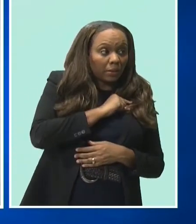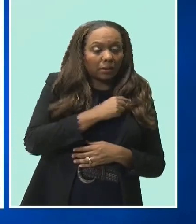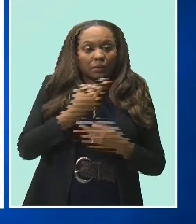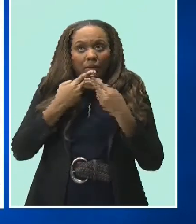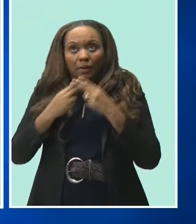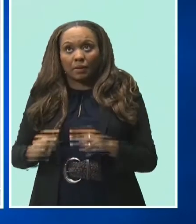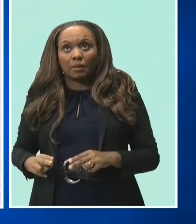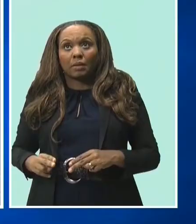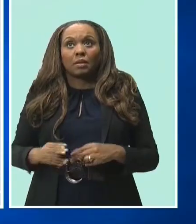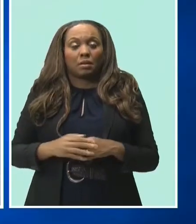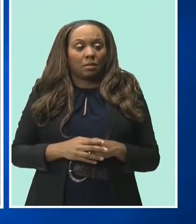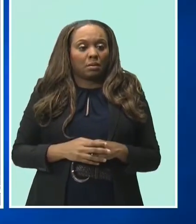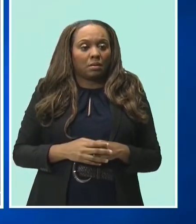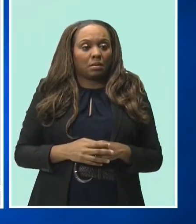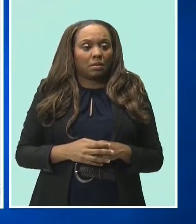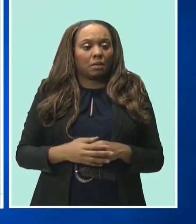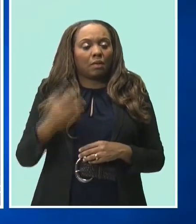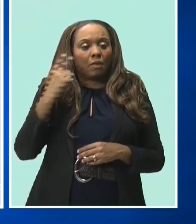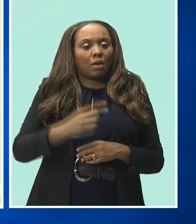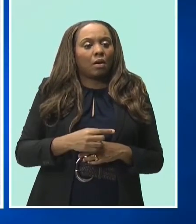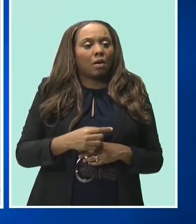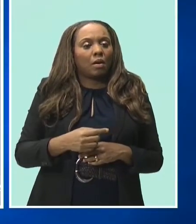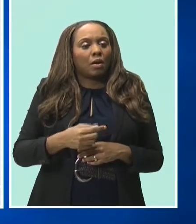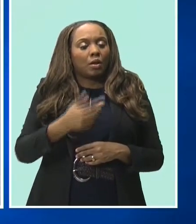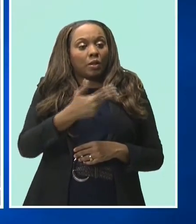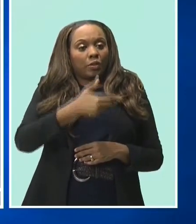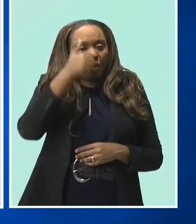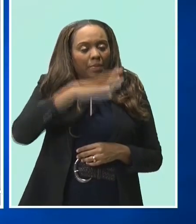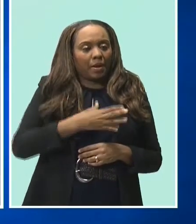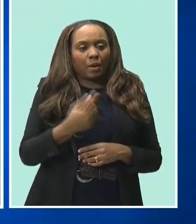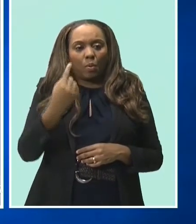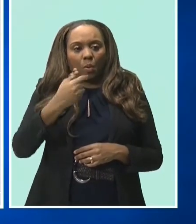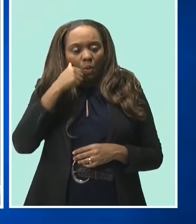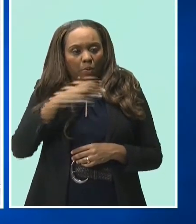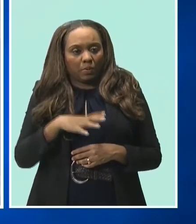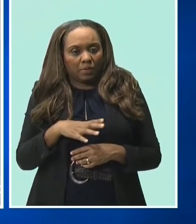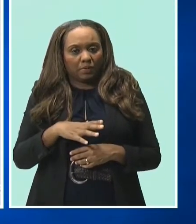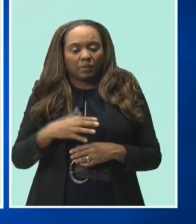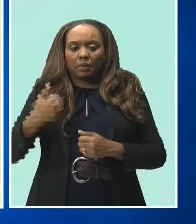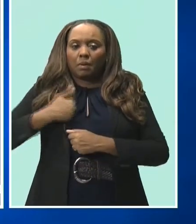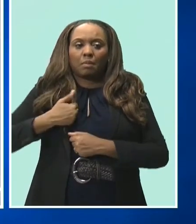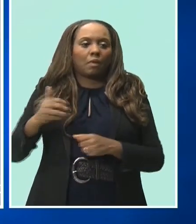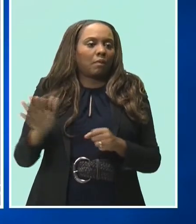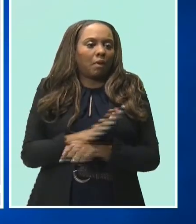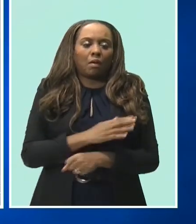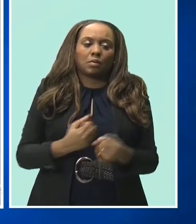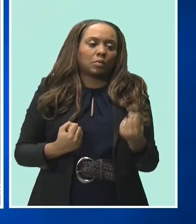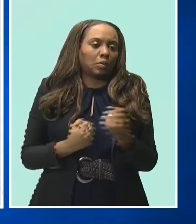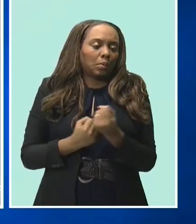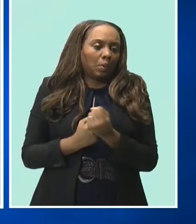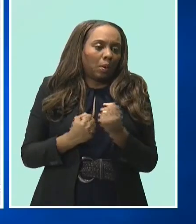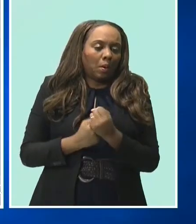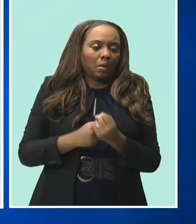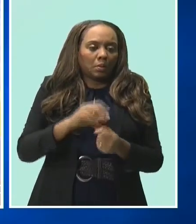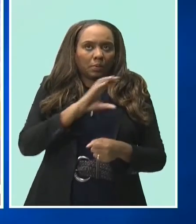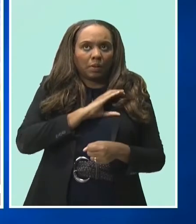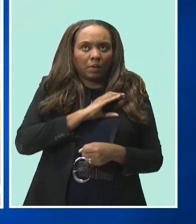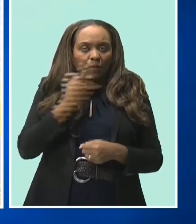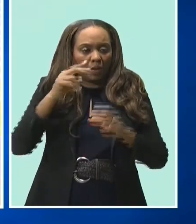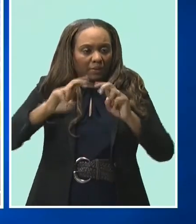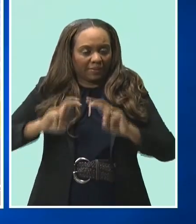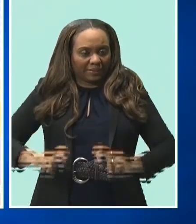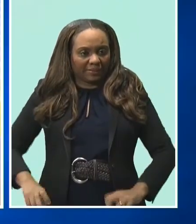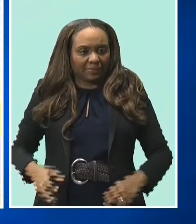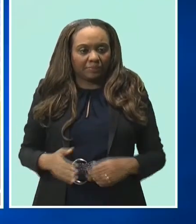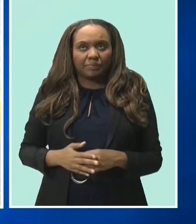1 woman. Chief of Defense Staff Colonel Talbert Benjamin says the Army gave full support to the police in the probe into this matter. The Antigua